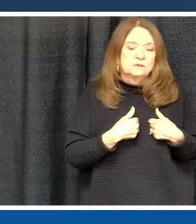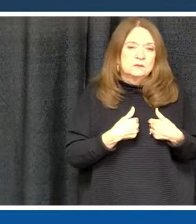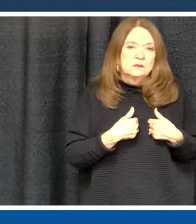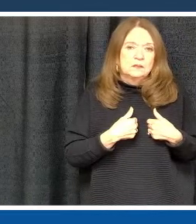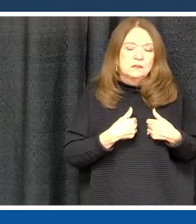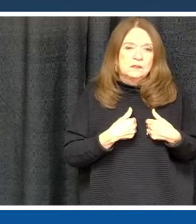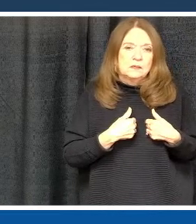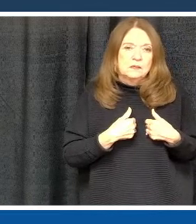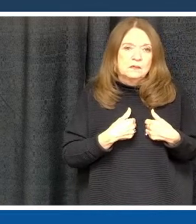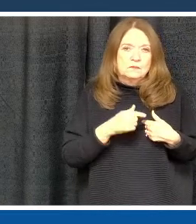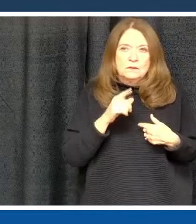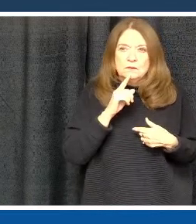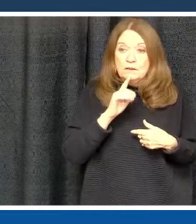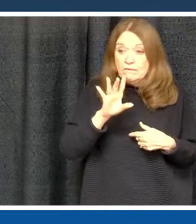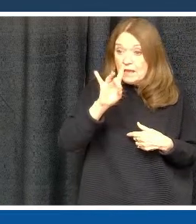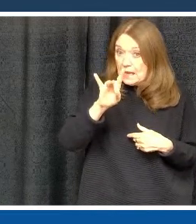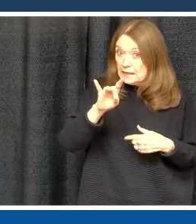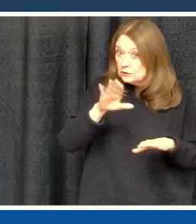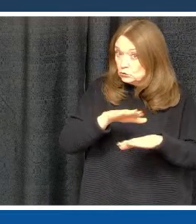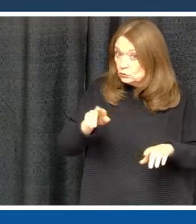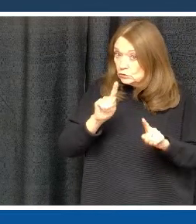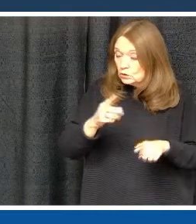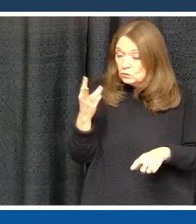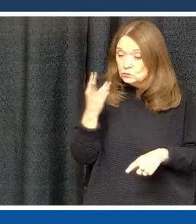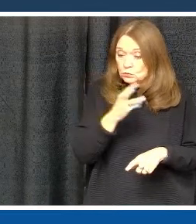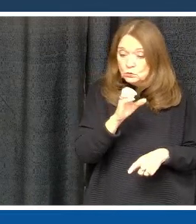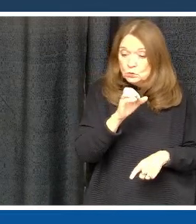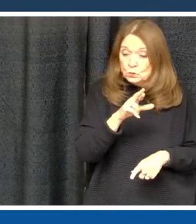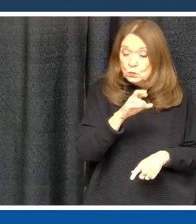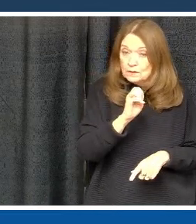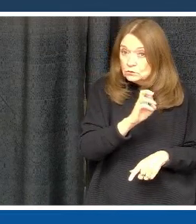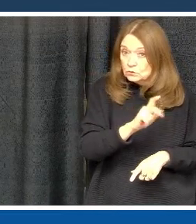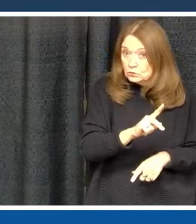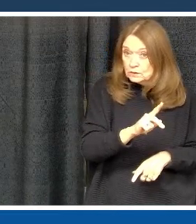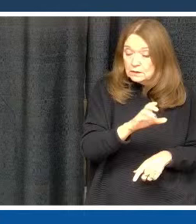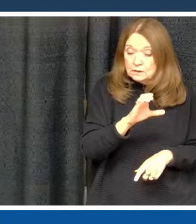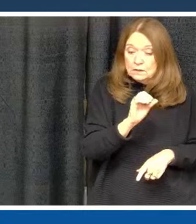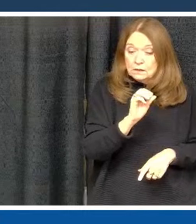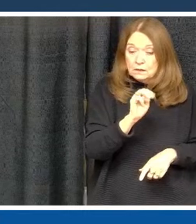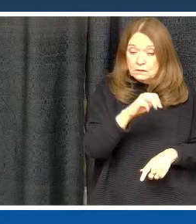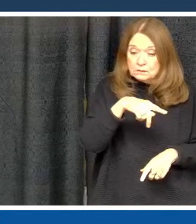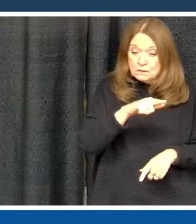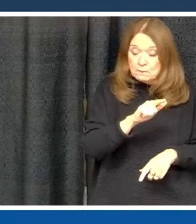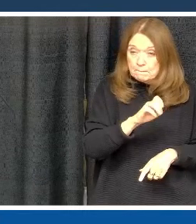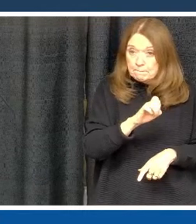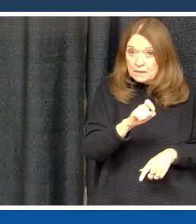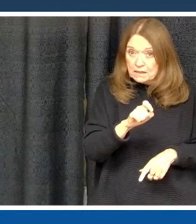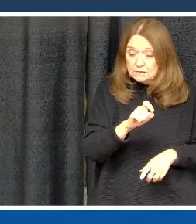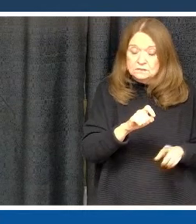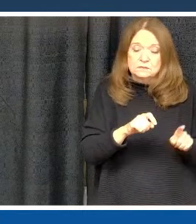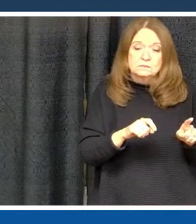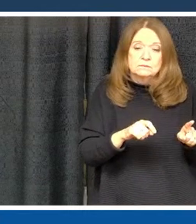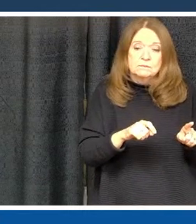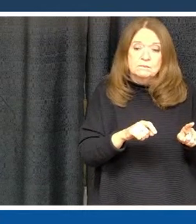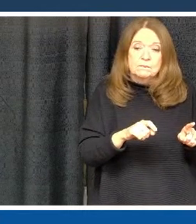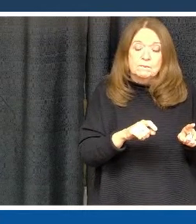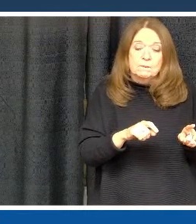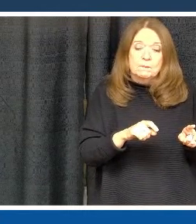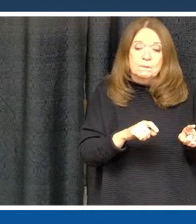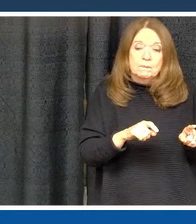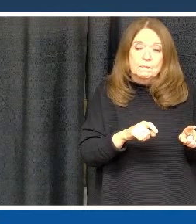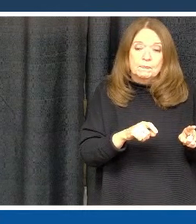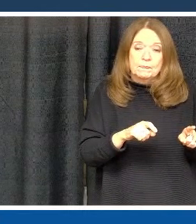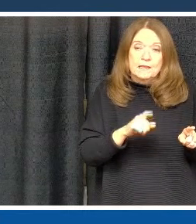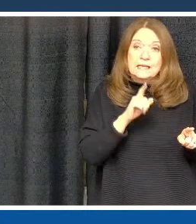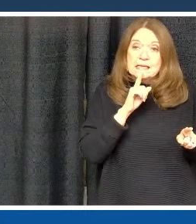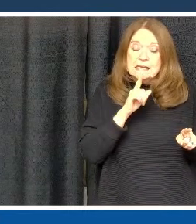with 8 children that go to West Creek, the complex there, elementary, middle school, everything like that.